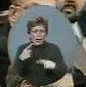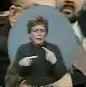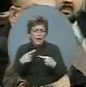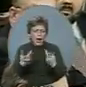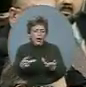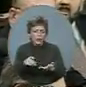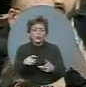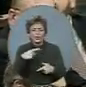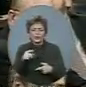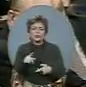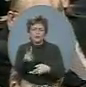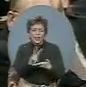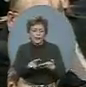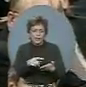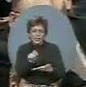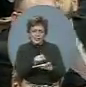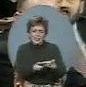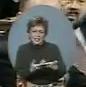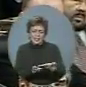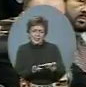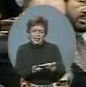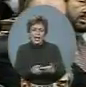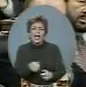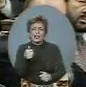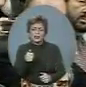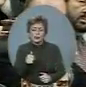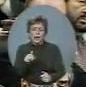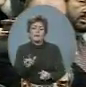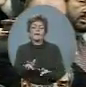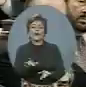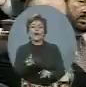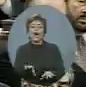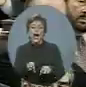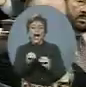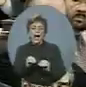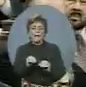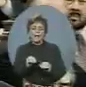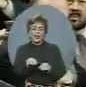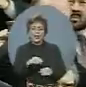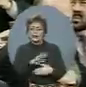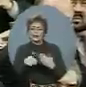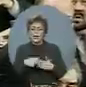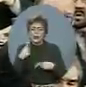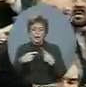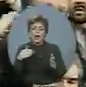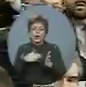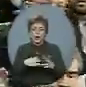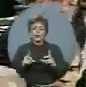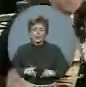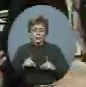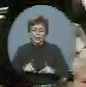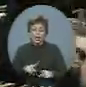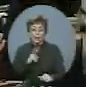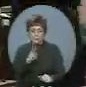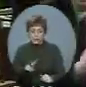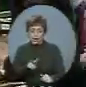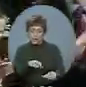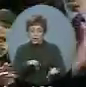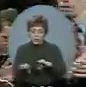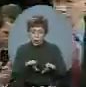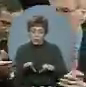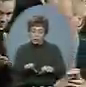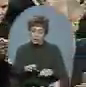that character slur against a member of this House and live up to the basic decent standard of a Prime Minister?